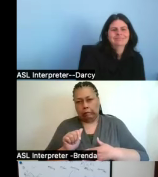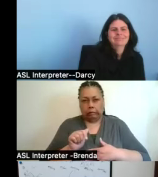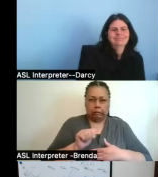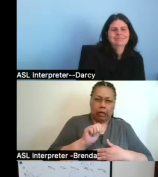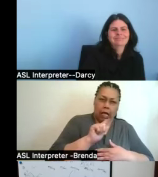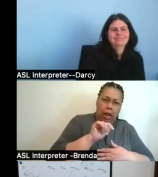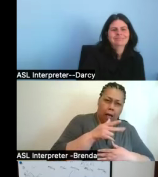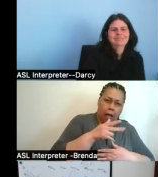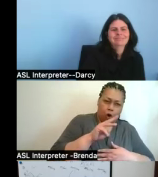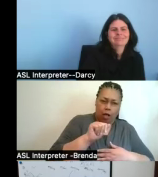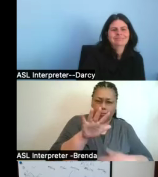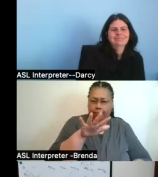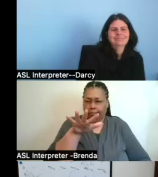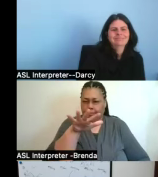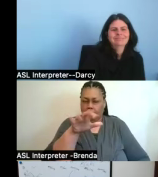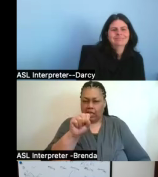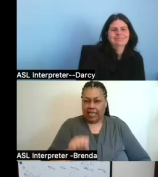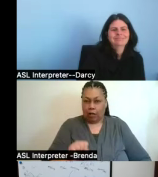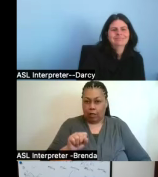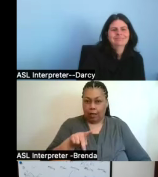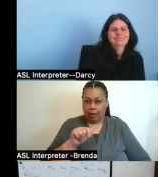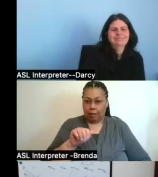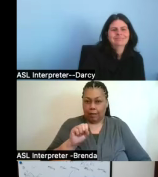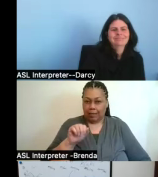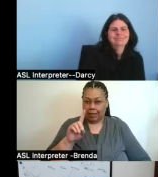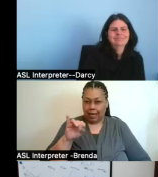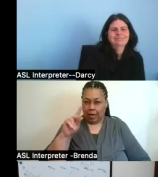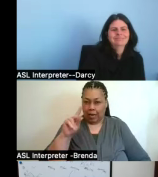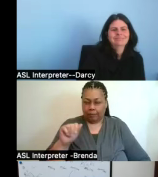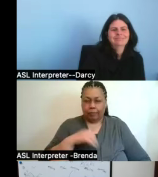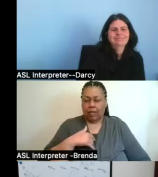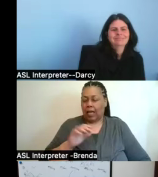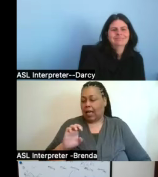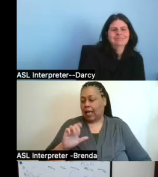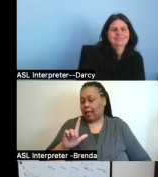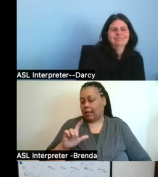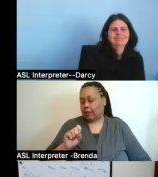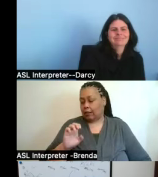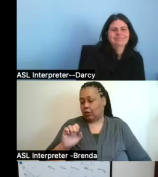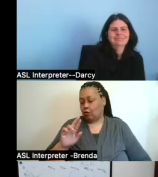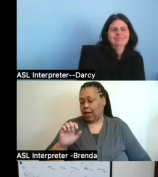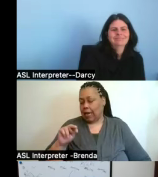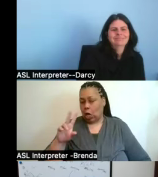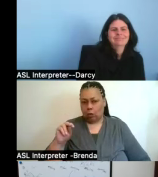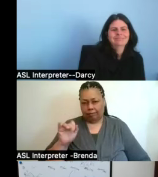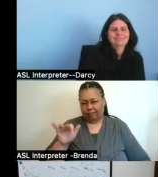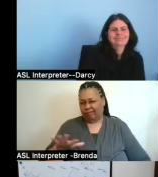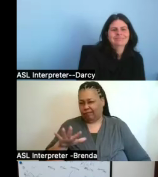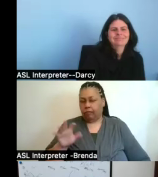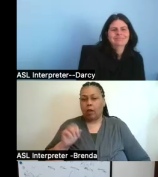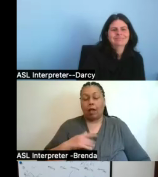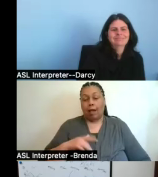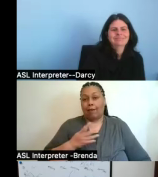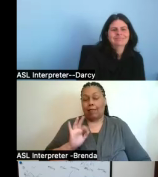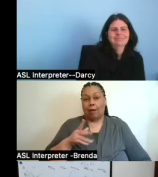Alhambra, and South Pasadena. So I think the area was like El Sereno. So that was, I felt that one, got a